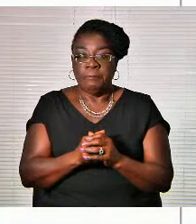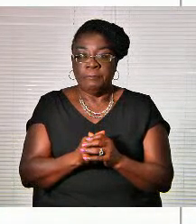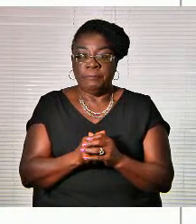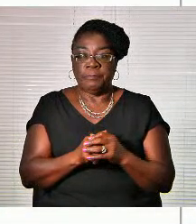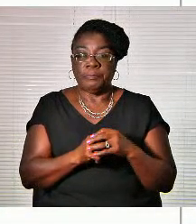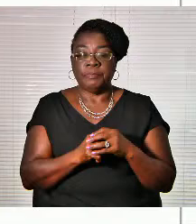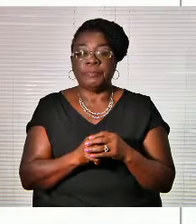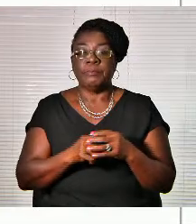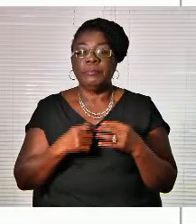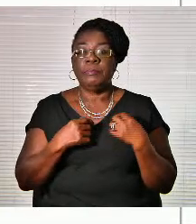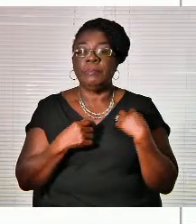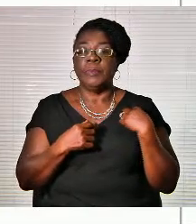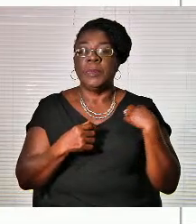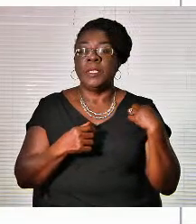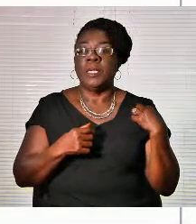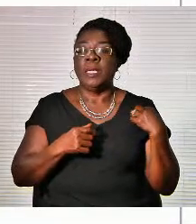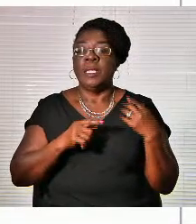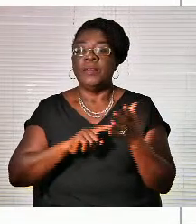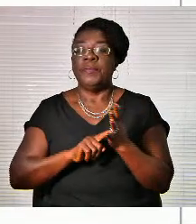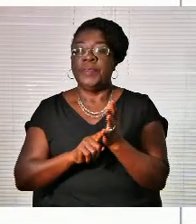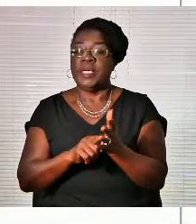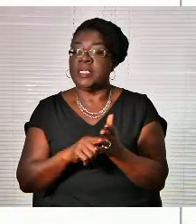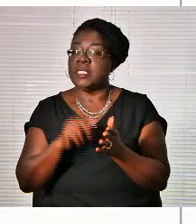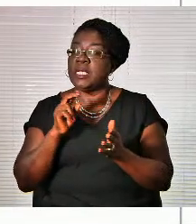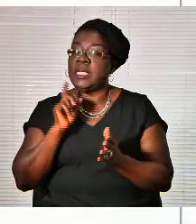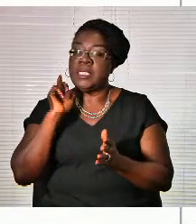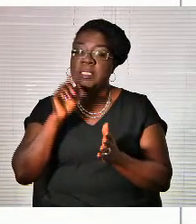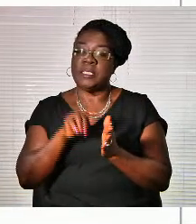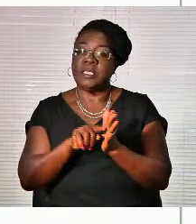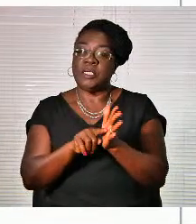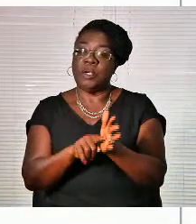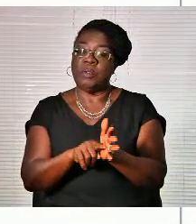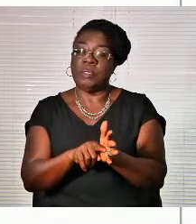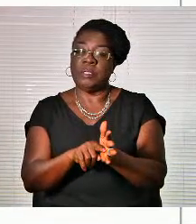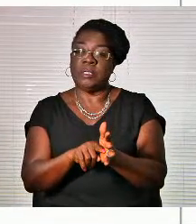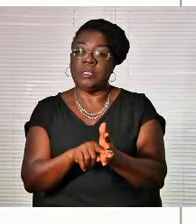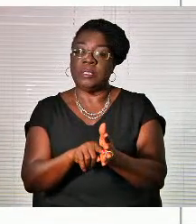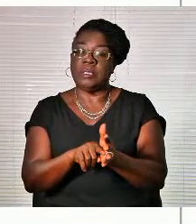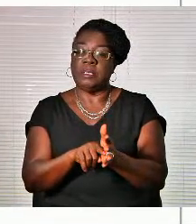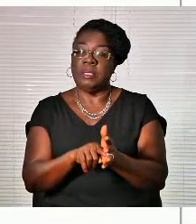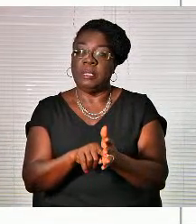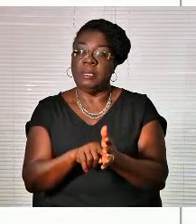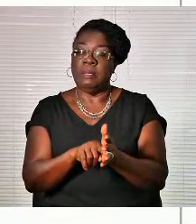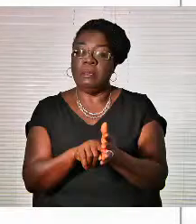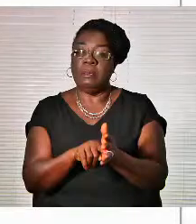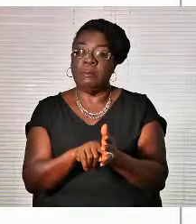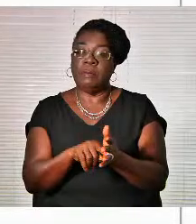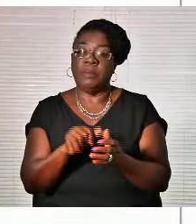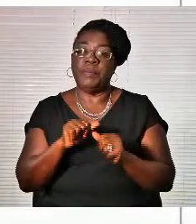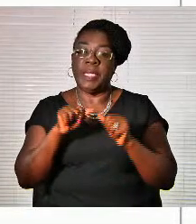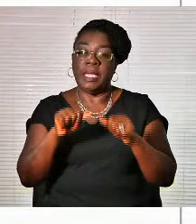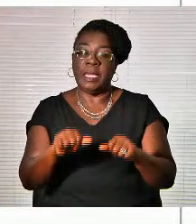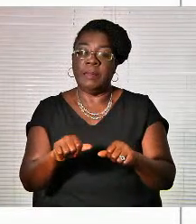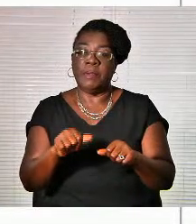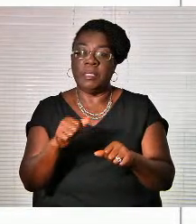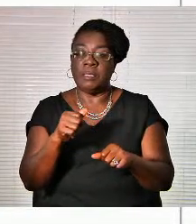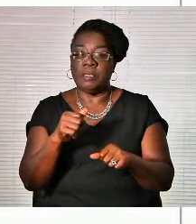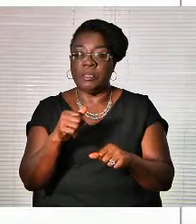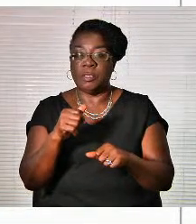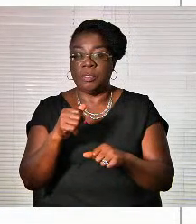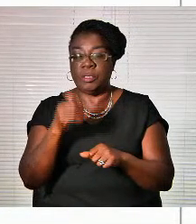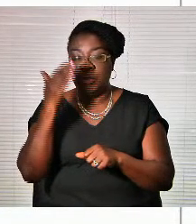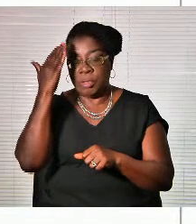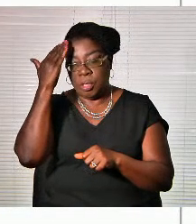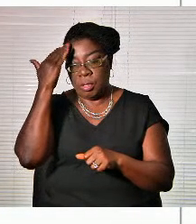Okay, this is a slide that I think many of you would be able to recognize.